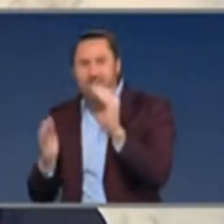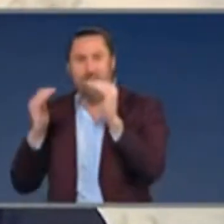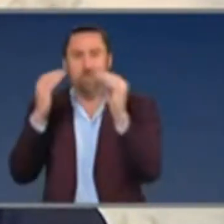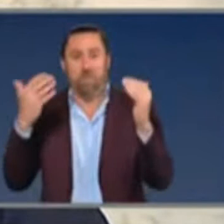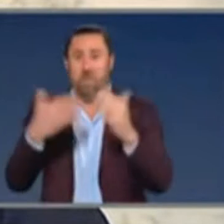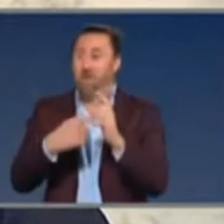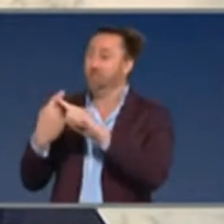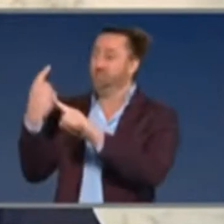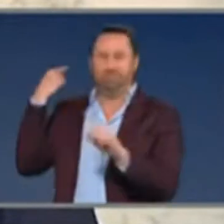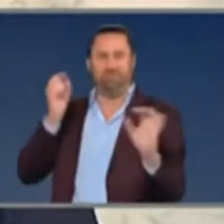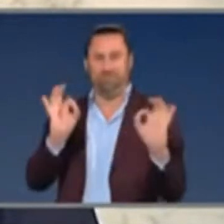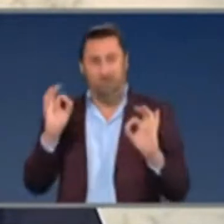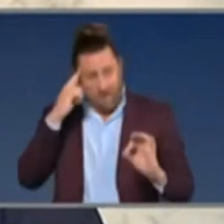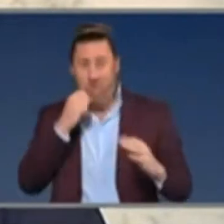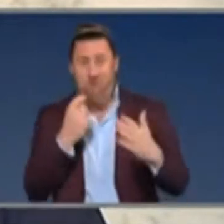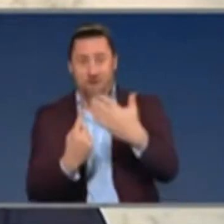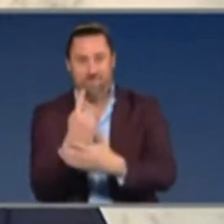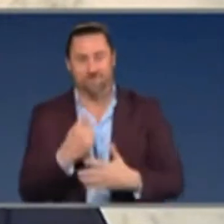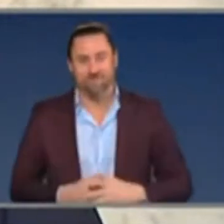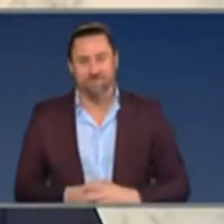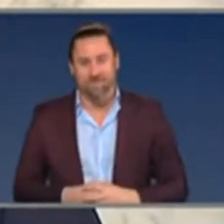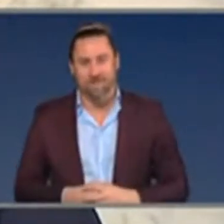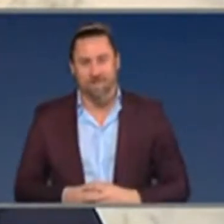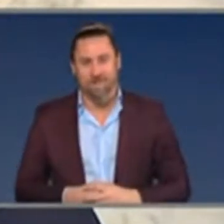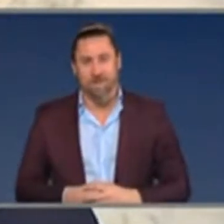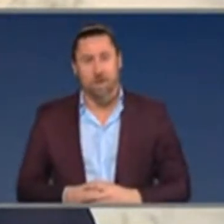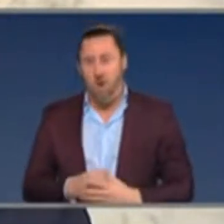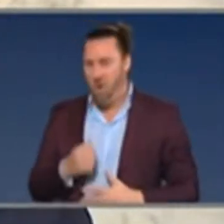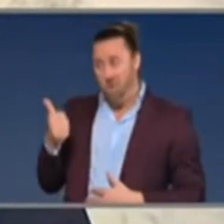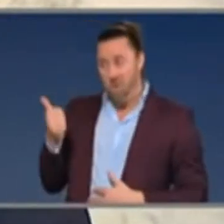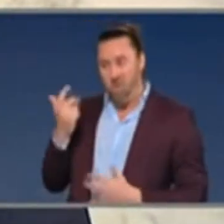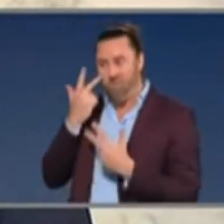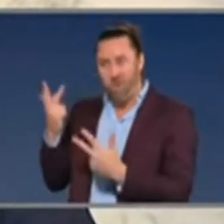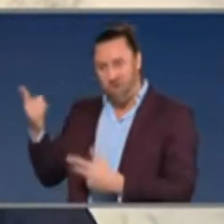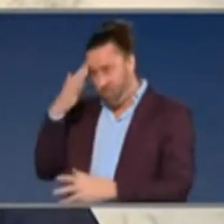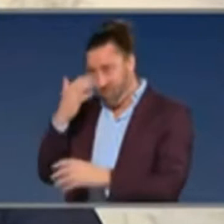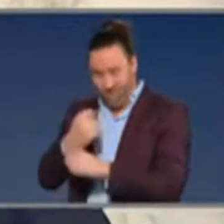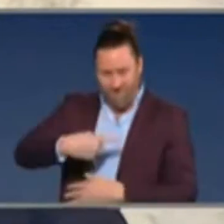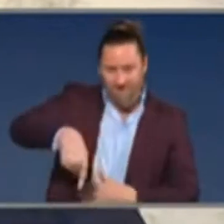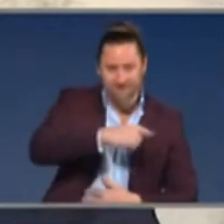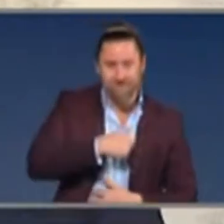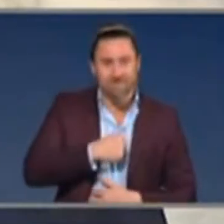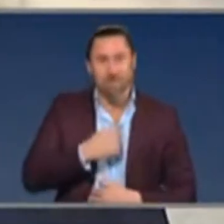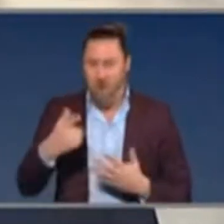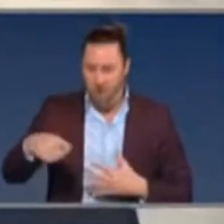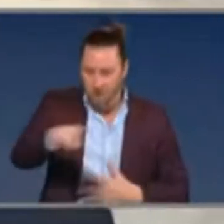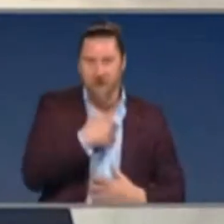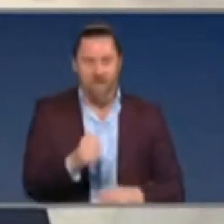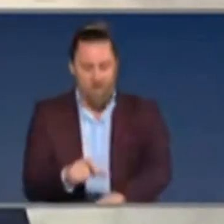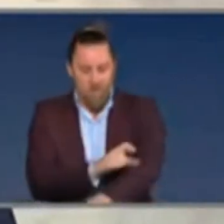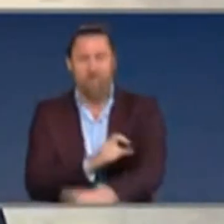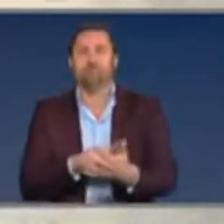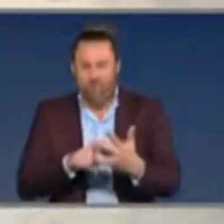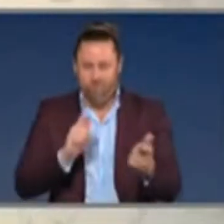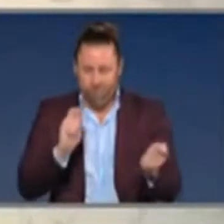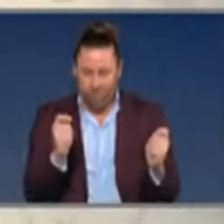in the past. And the amount of goodwill means that the reforms that we seek to achieve will